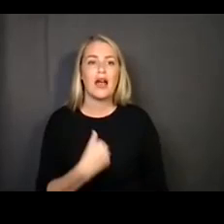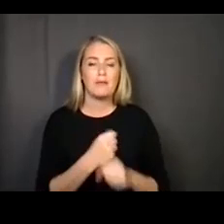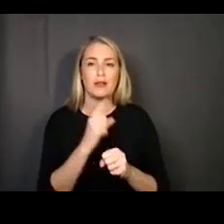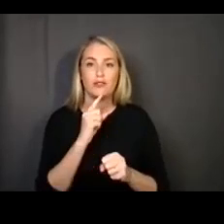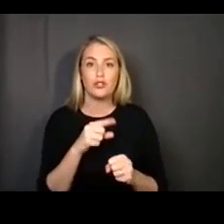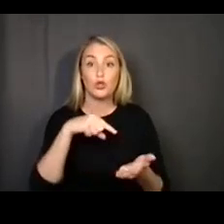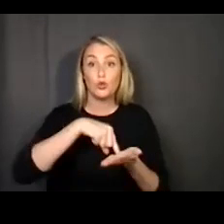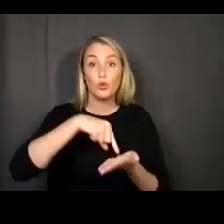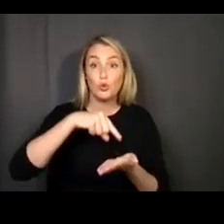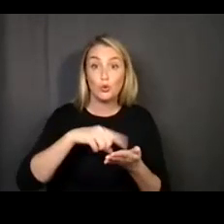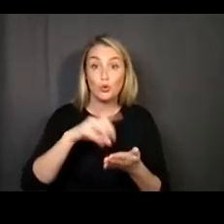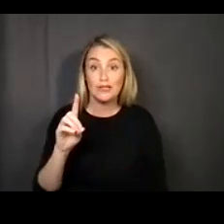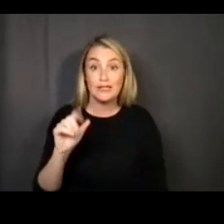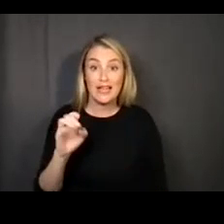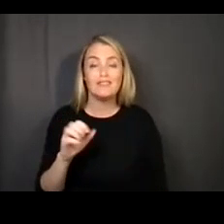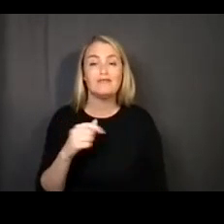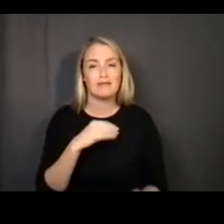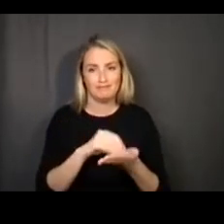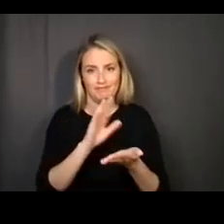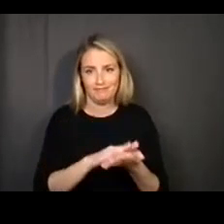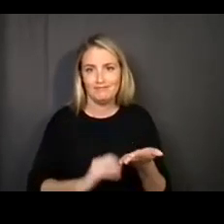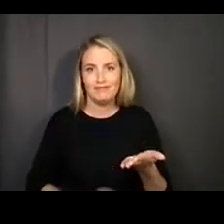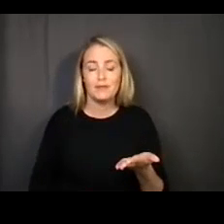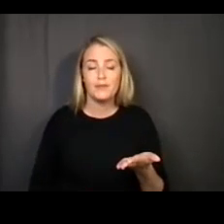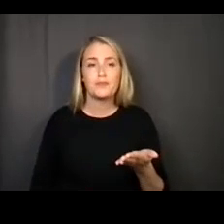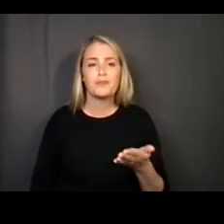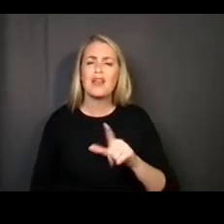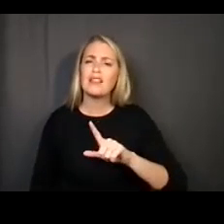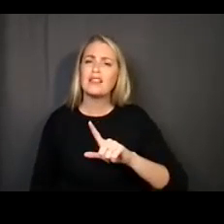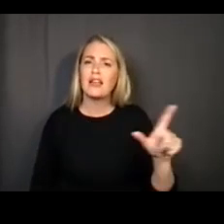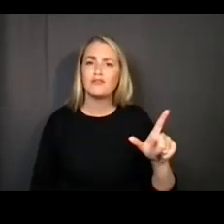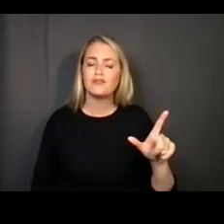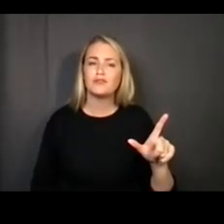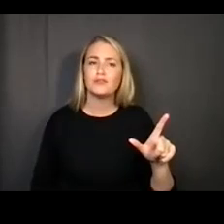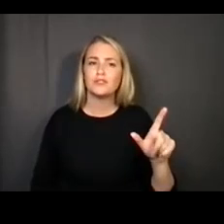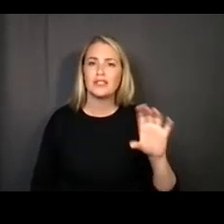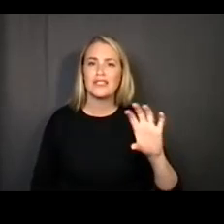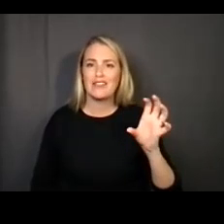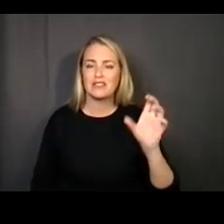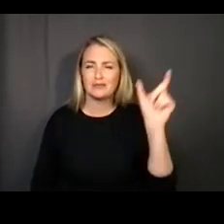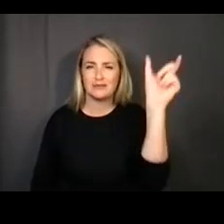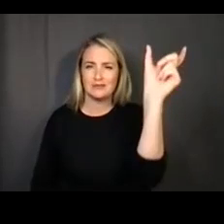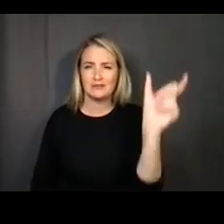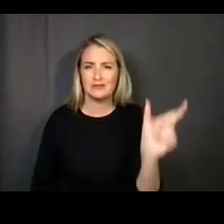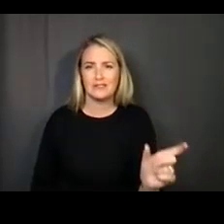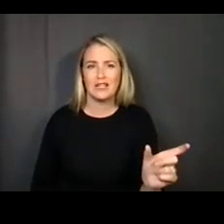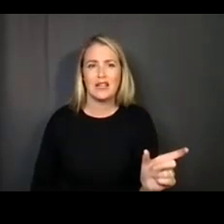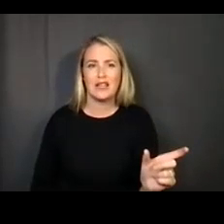date, and on the left-hand side of your Canvas screen, there's almost like